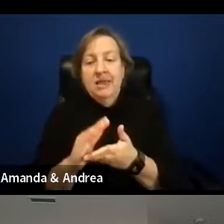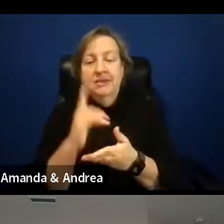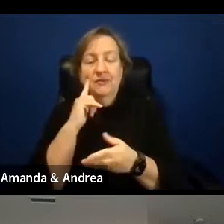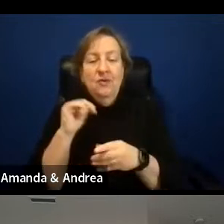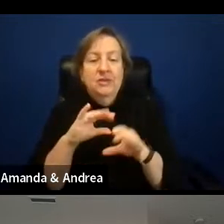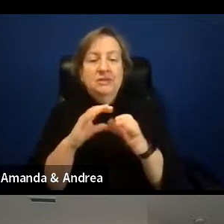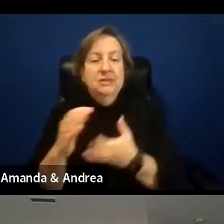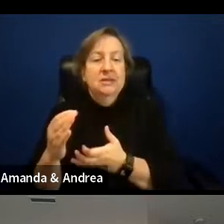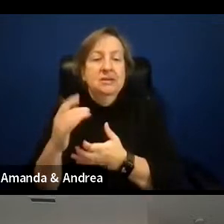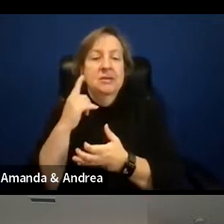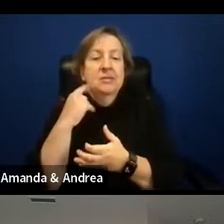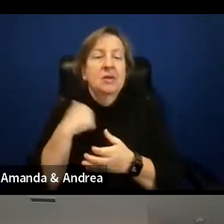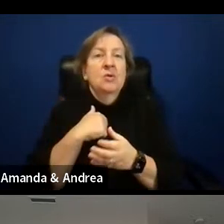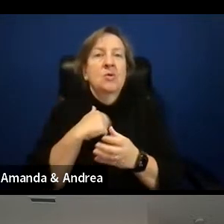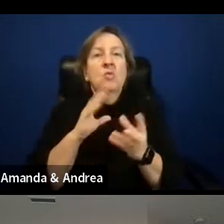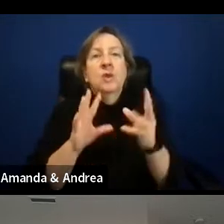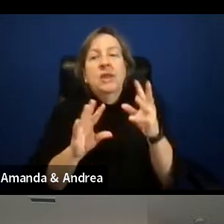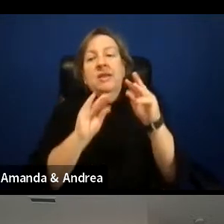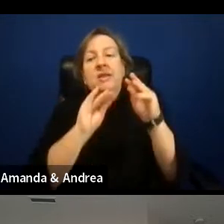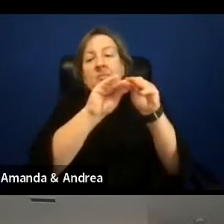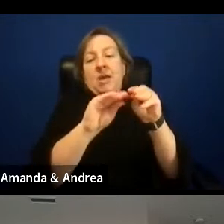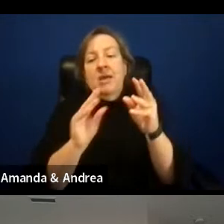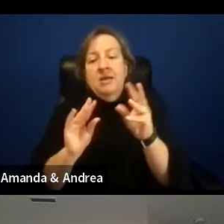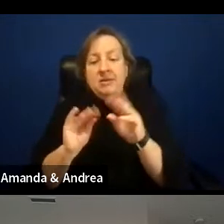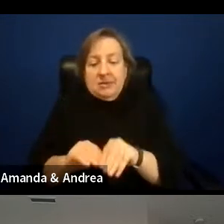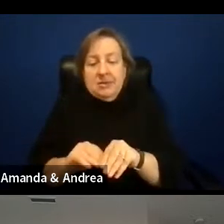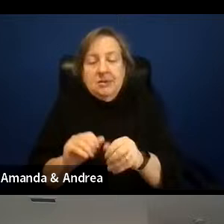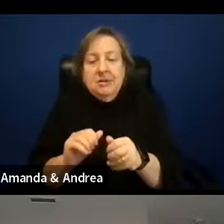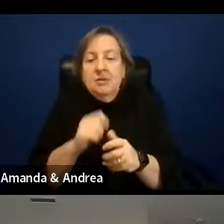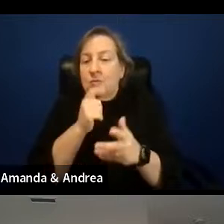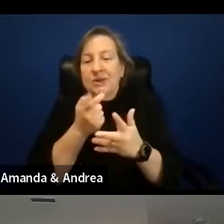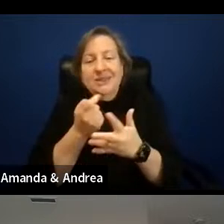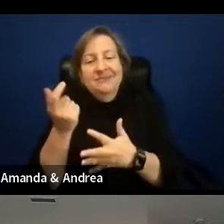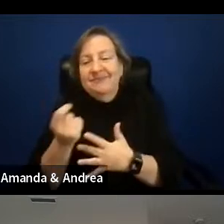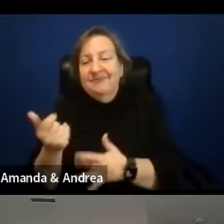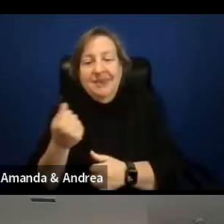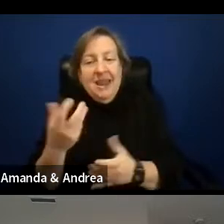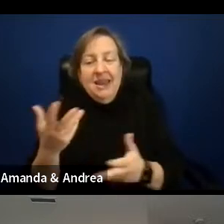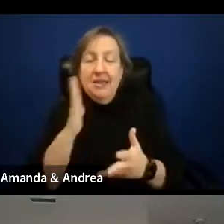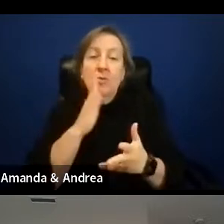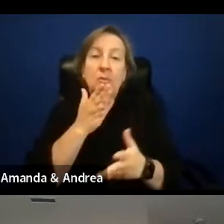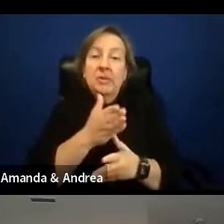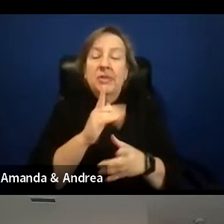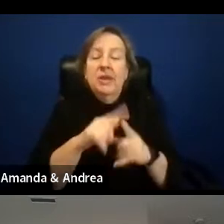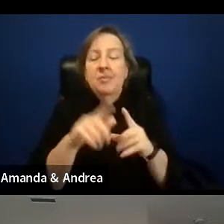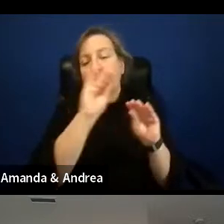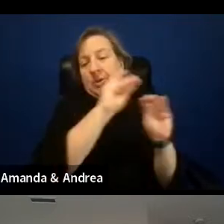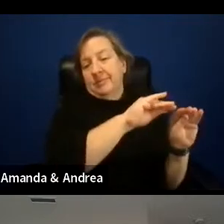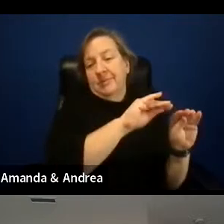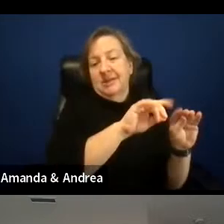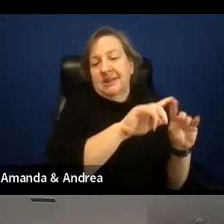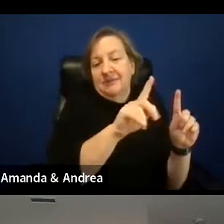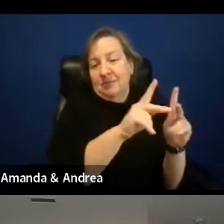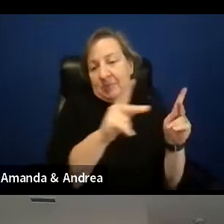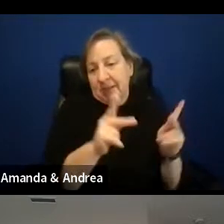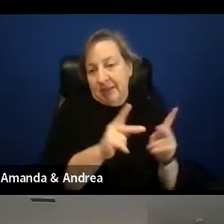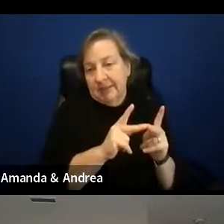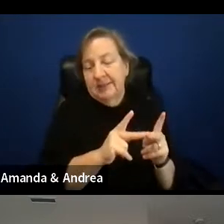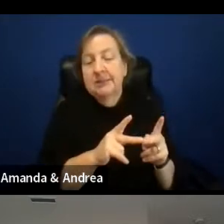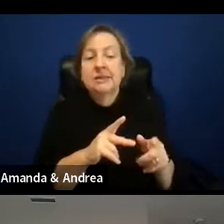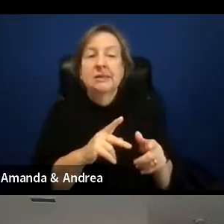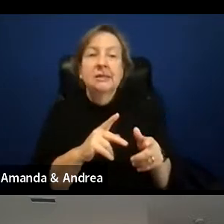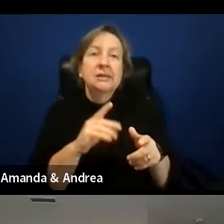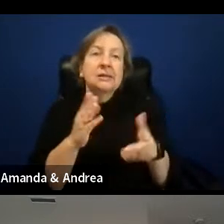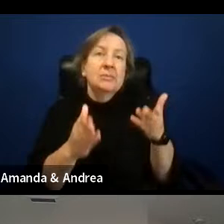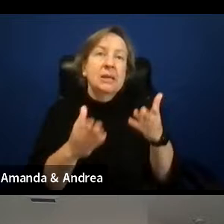share with you where we combined things. We didn't take anything away. It will be here, but we'll tell you where it was shifted to. And if there's something